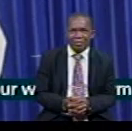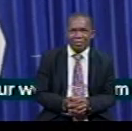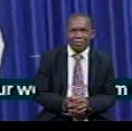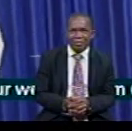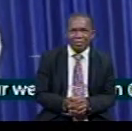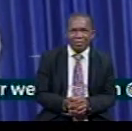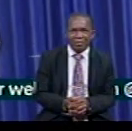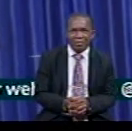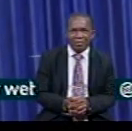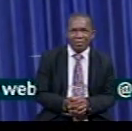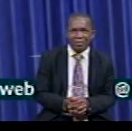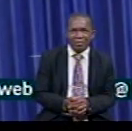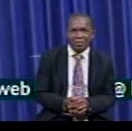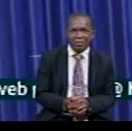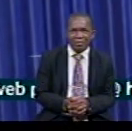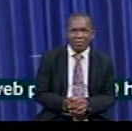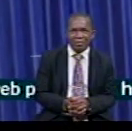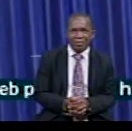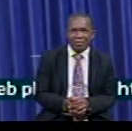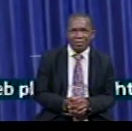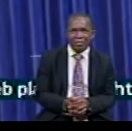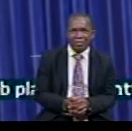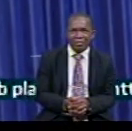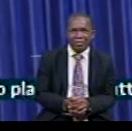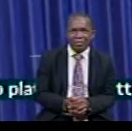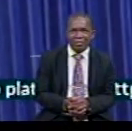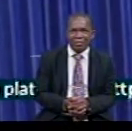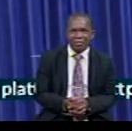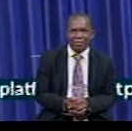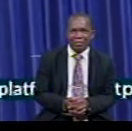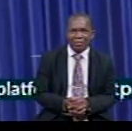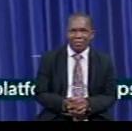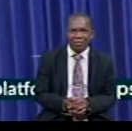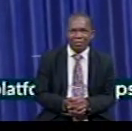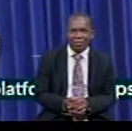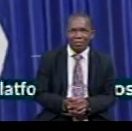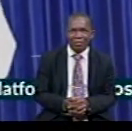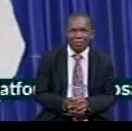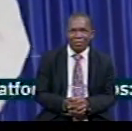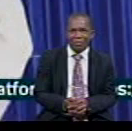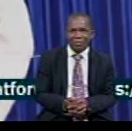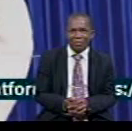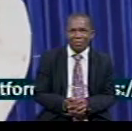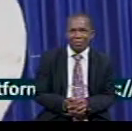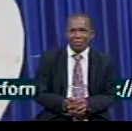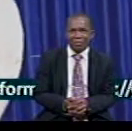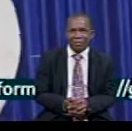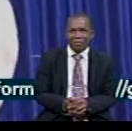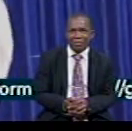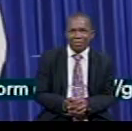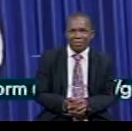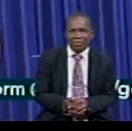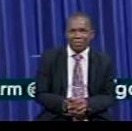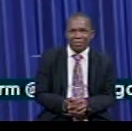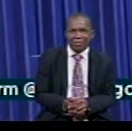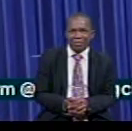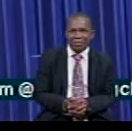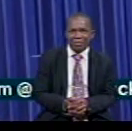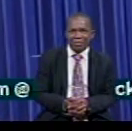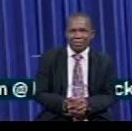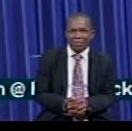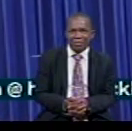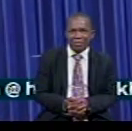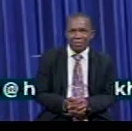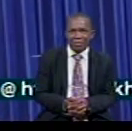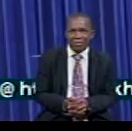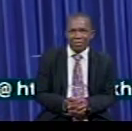I wonder. If you are down, I'm about sorry. If you are down, I'm about sorry. If you are down, much, man, who dear, yeah, at once, and I'm not me,